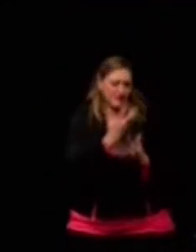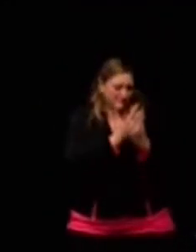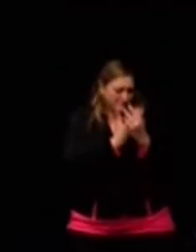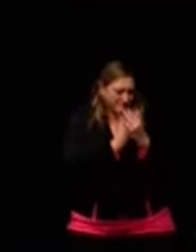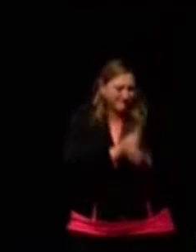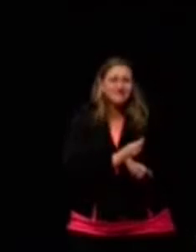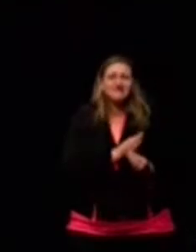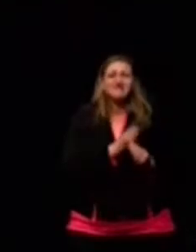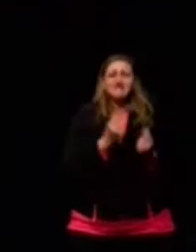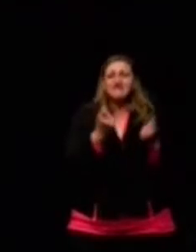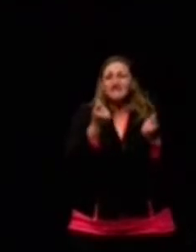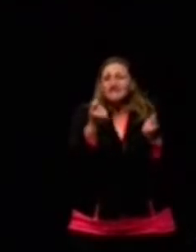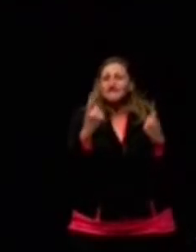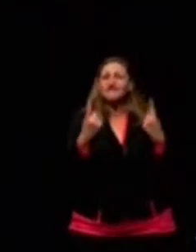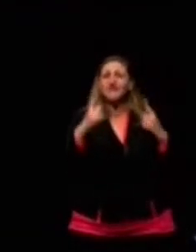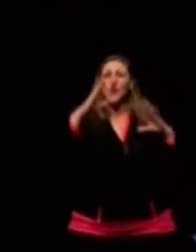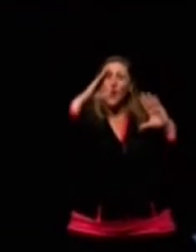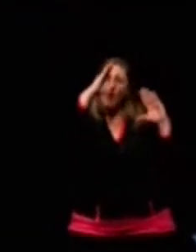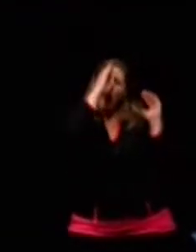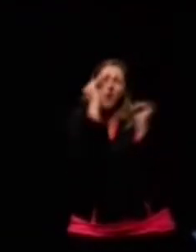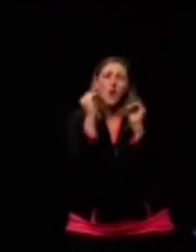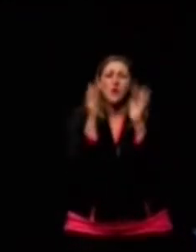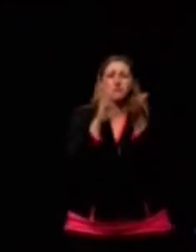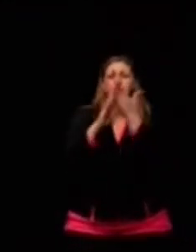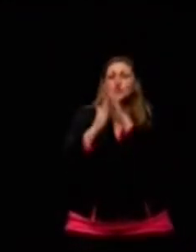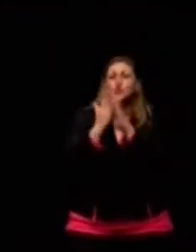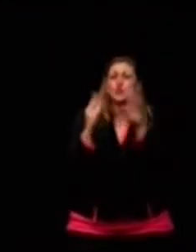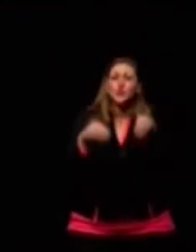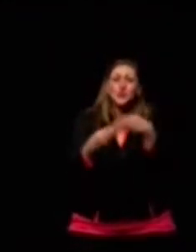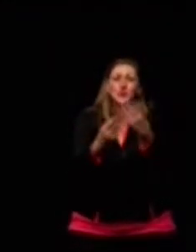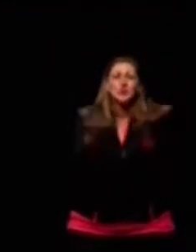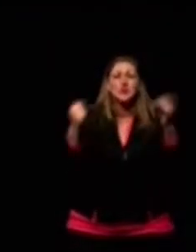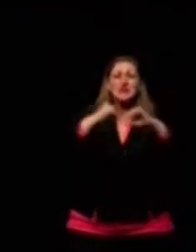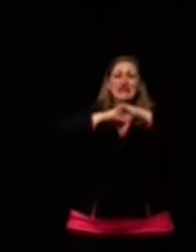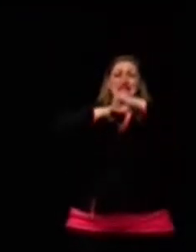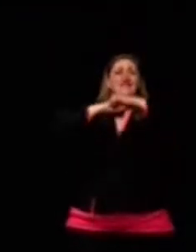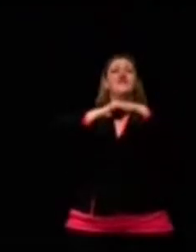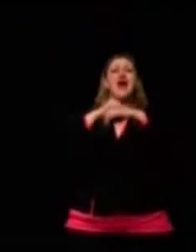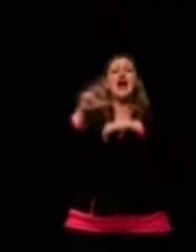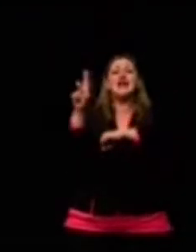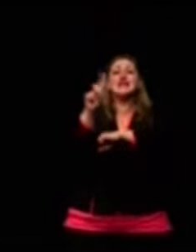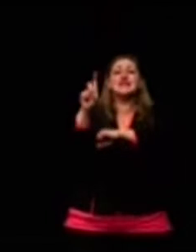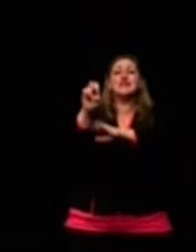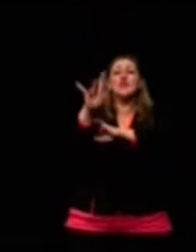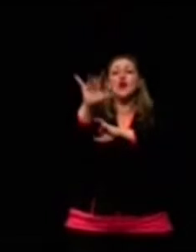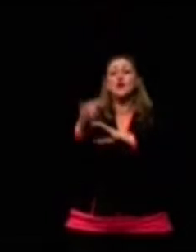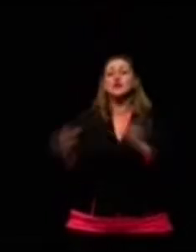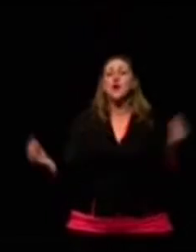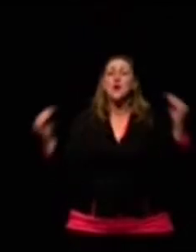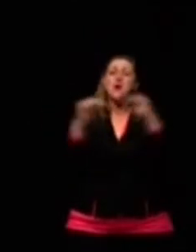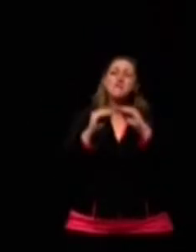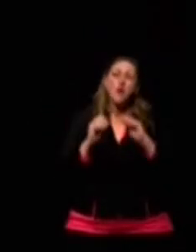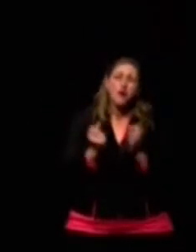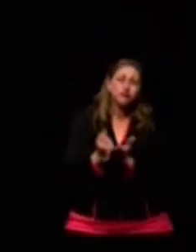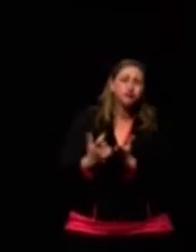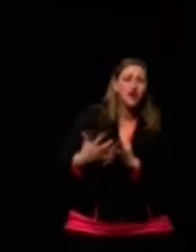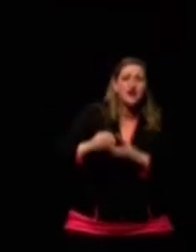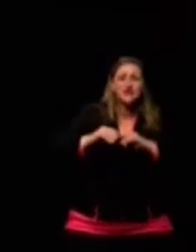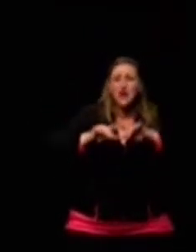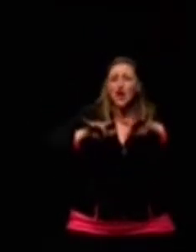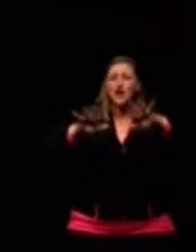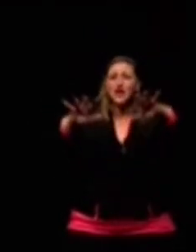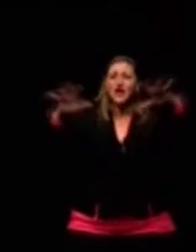politics, hope to our communities, defend our democracy, share broader prosperity, because you know